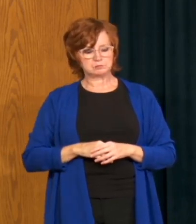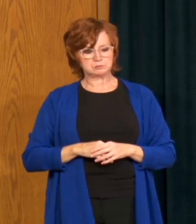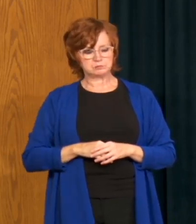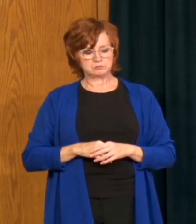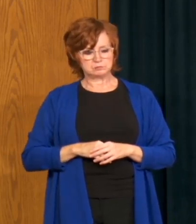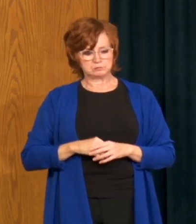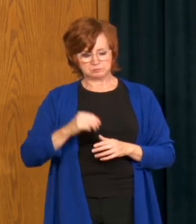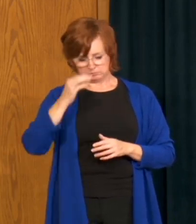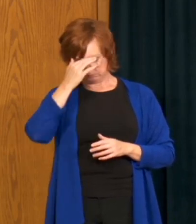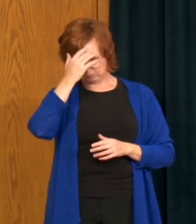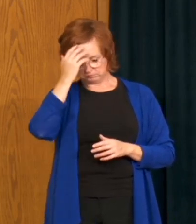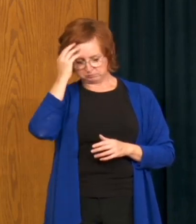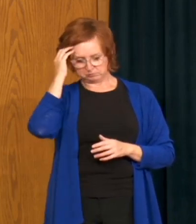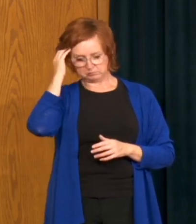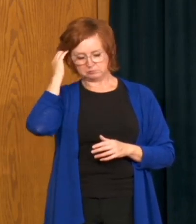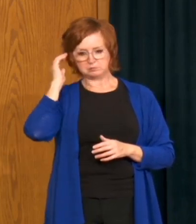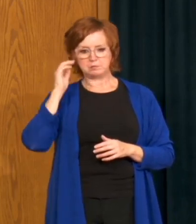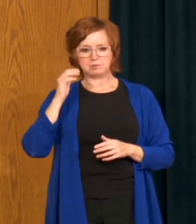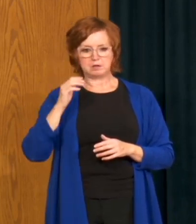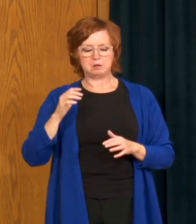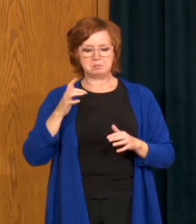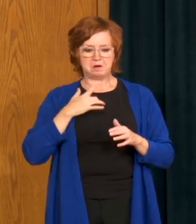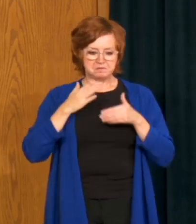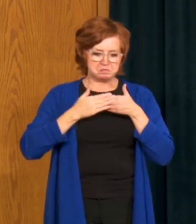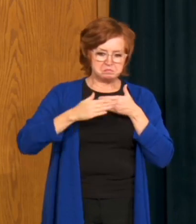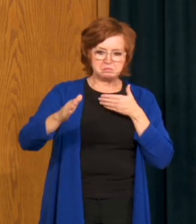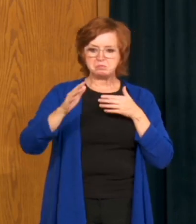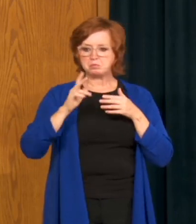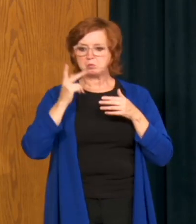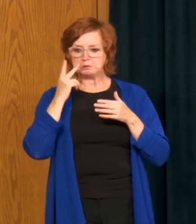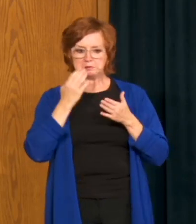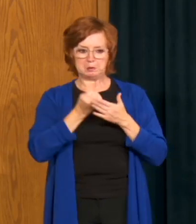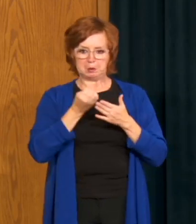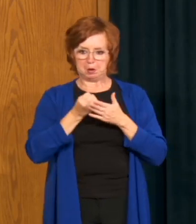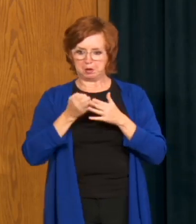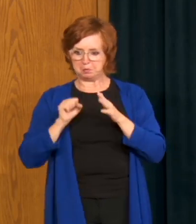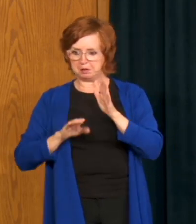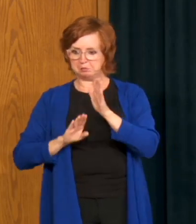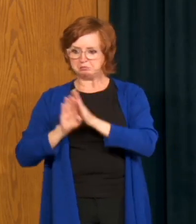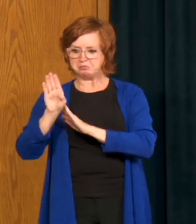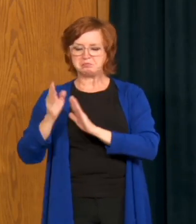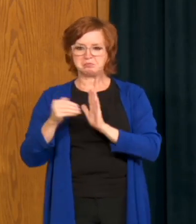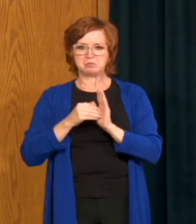recover, our economy not only to what it was previous